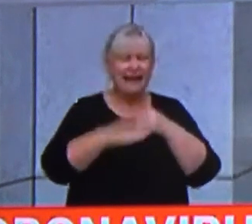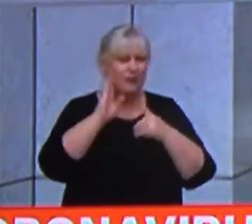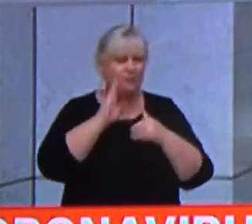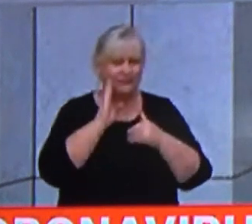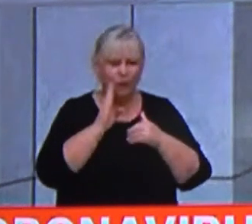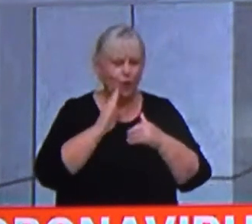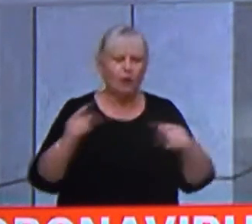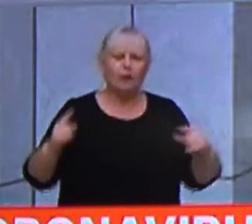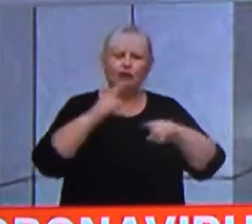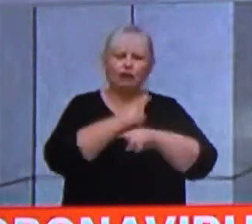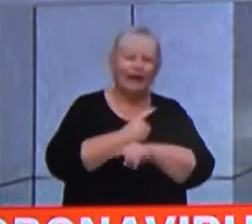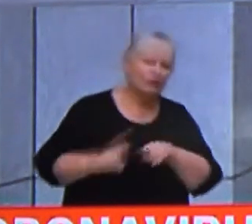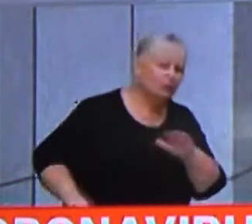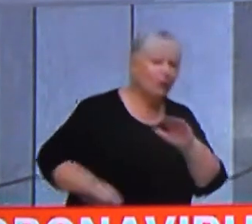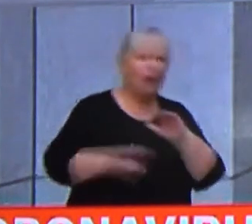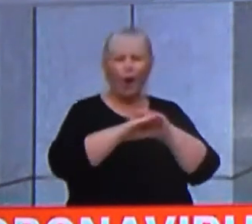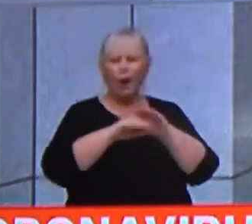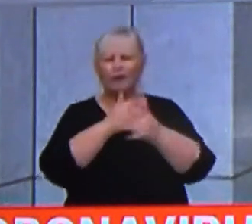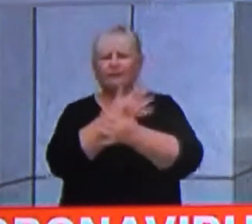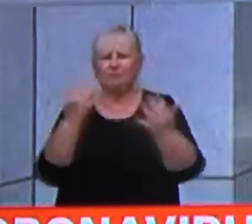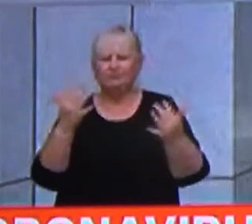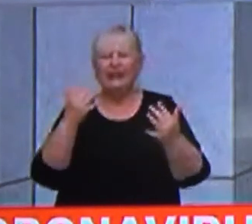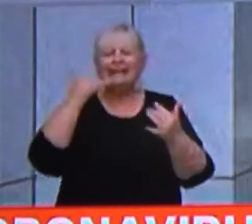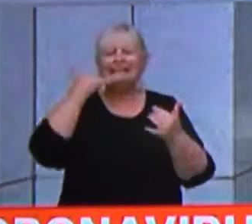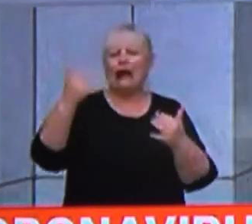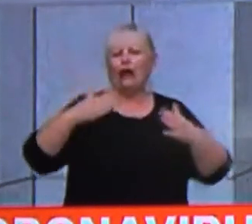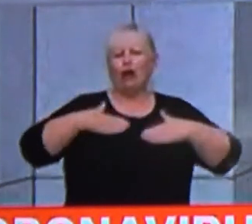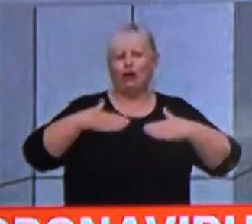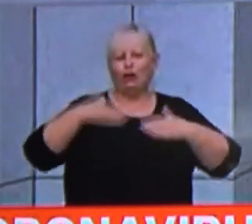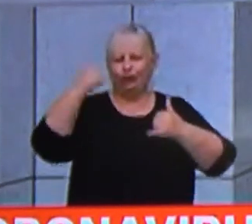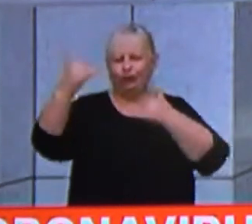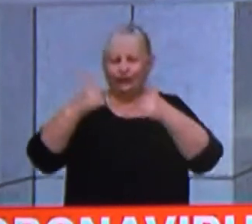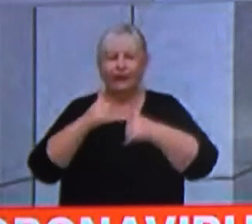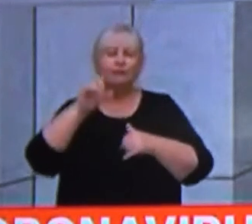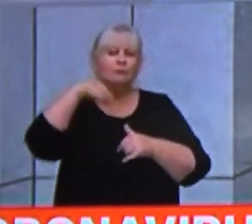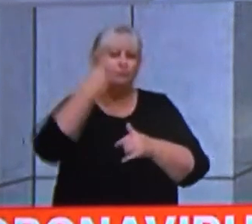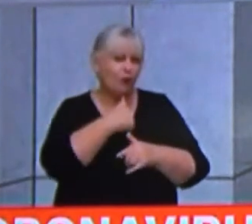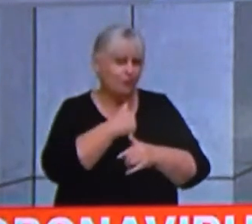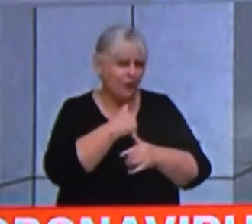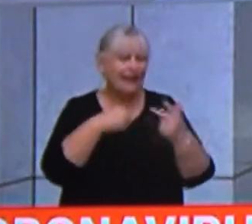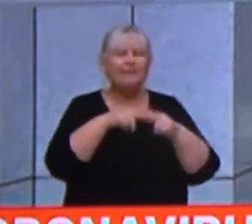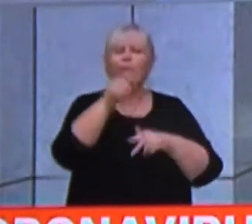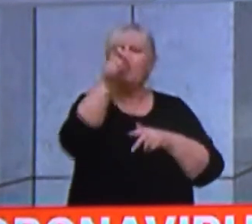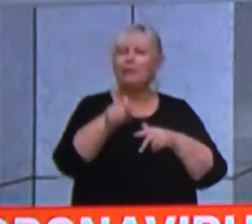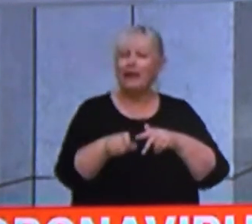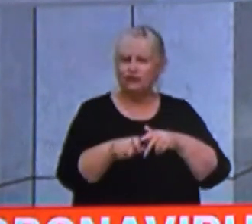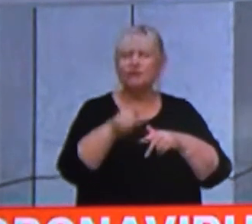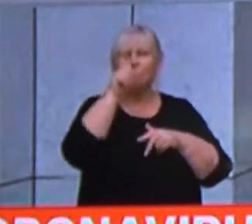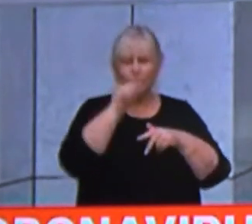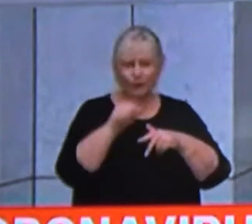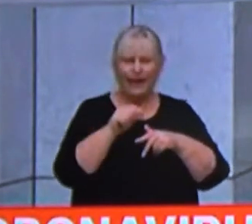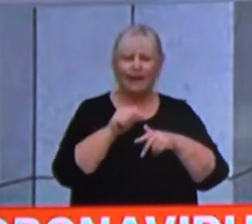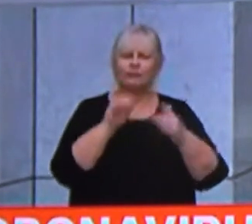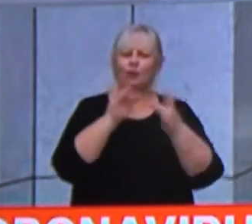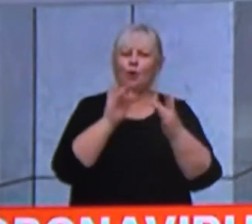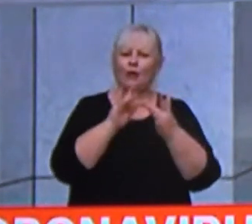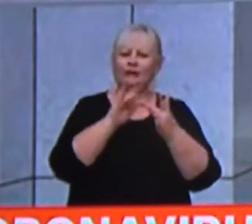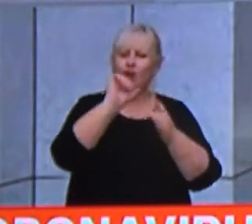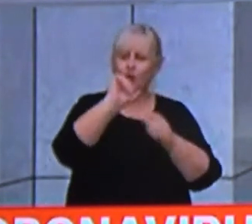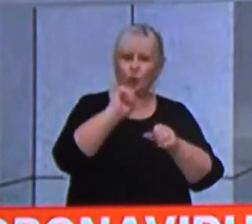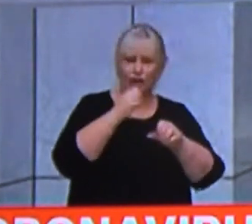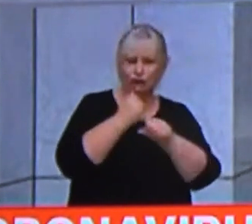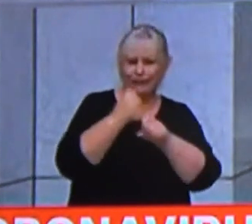package reflects the importance of trying to prevent mental unwellness, but also to ensure that we provide treatment for any who need